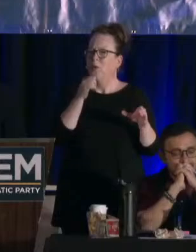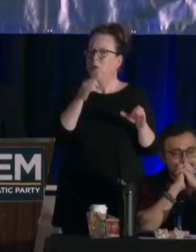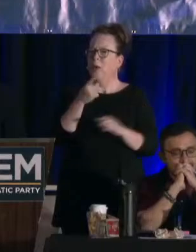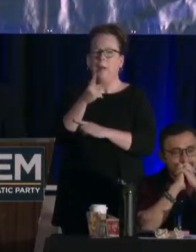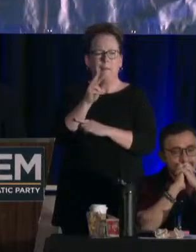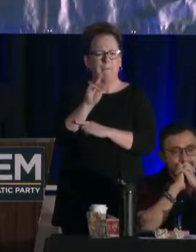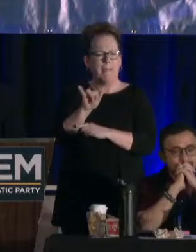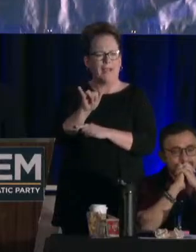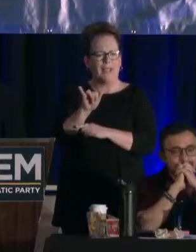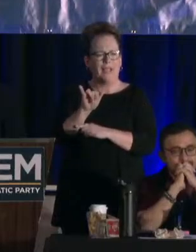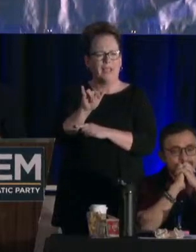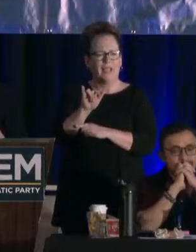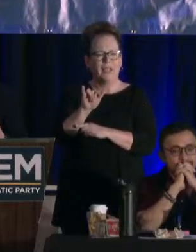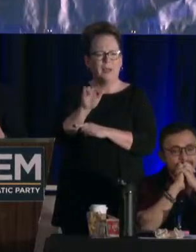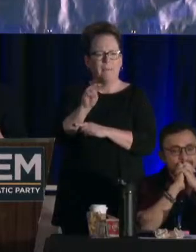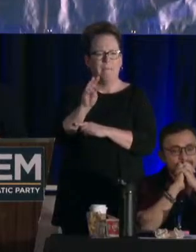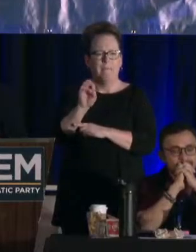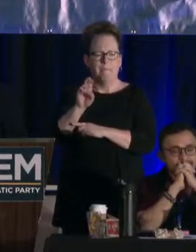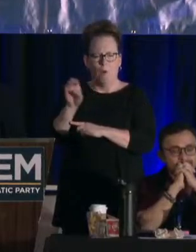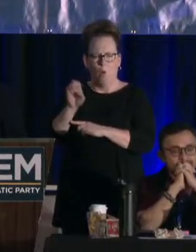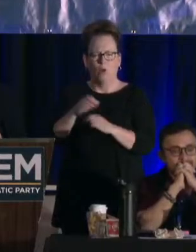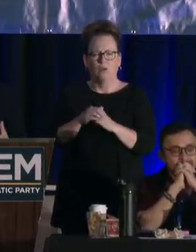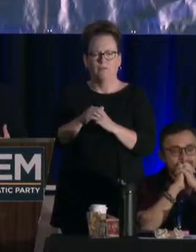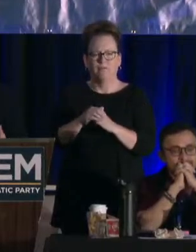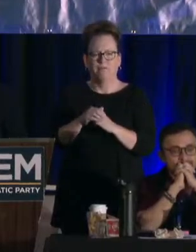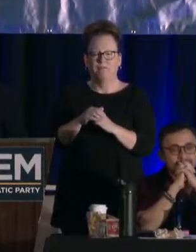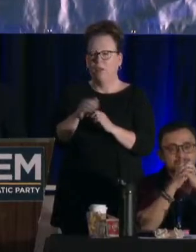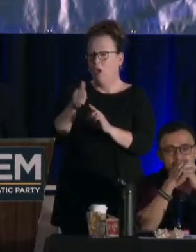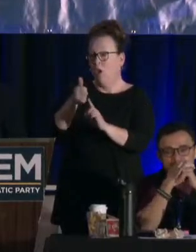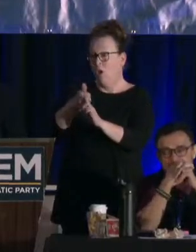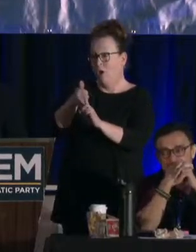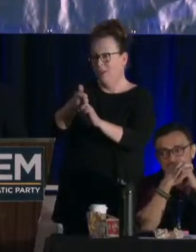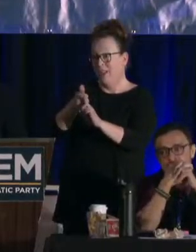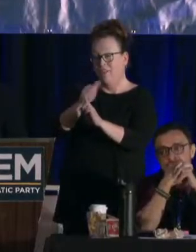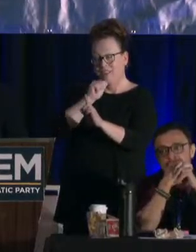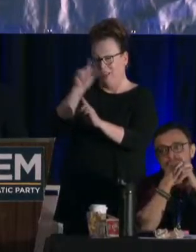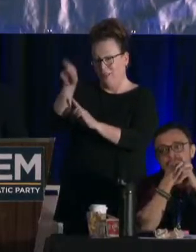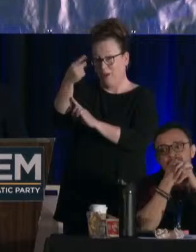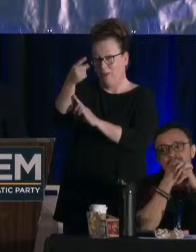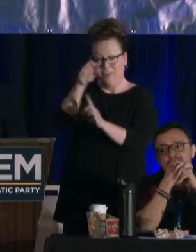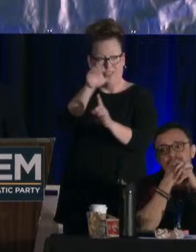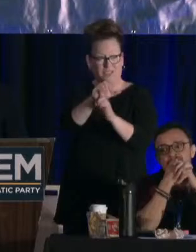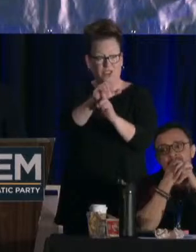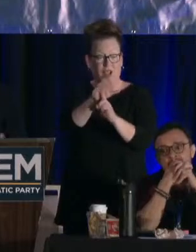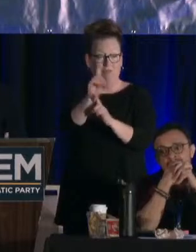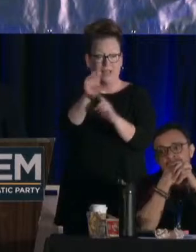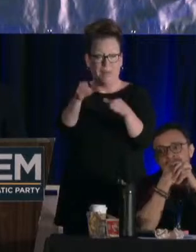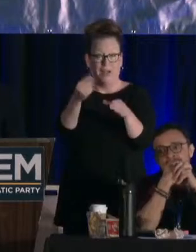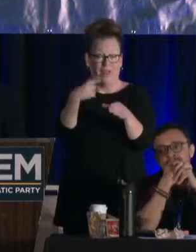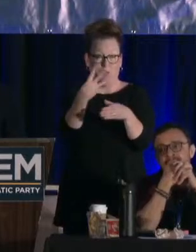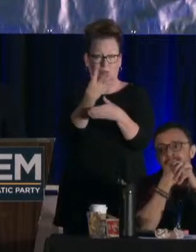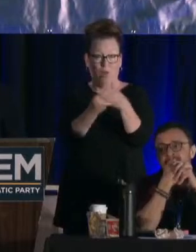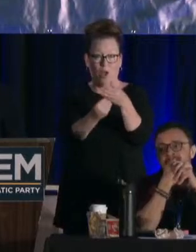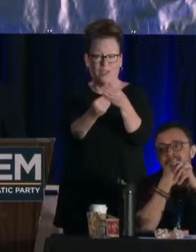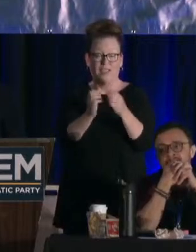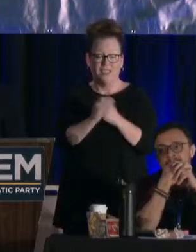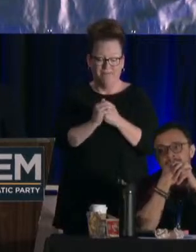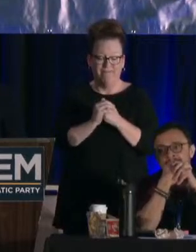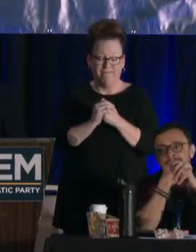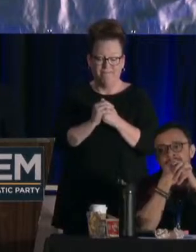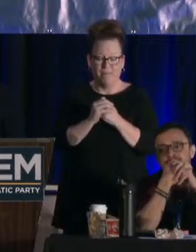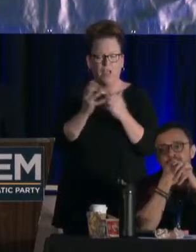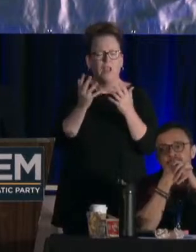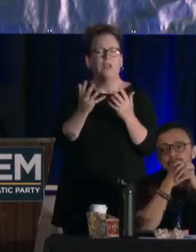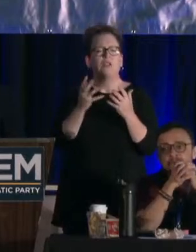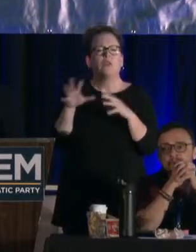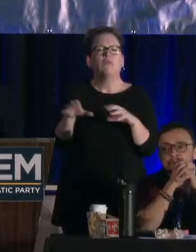Moore. But she is not the only great Democrat that we have lost since we last met. And so we want